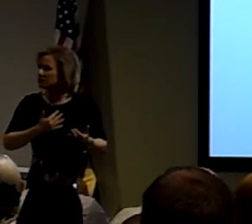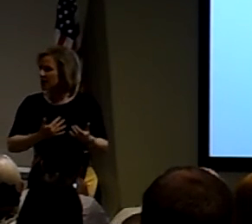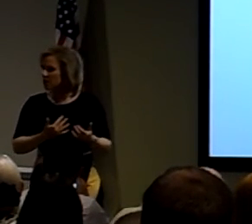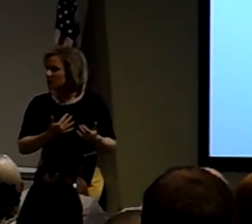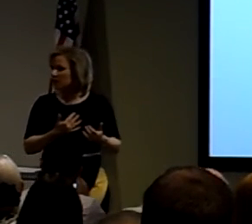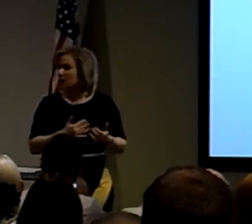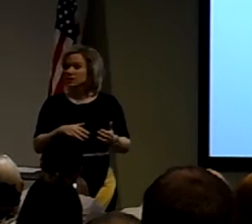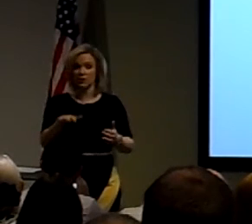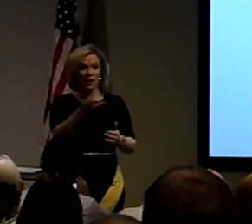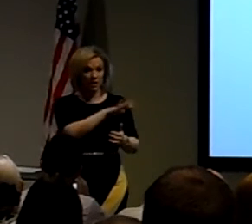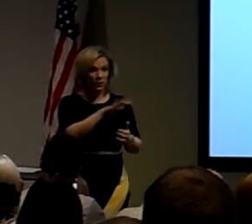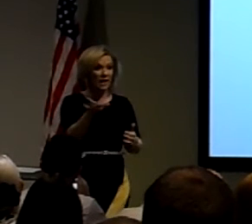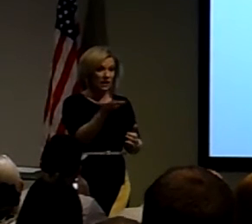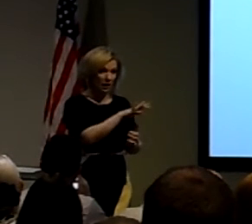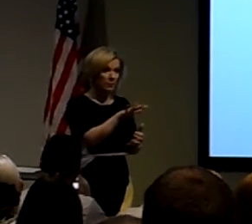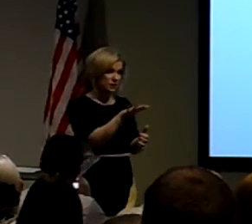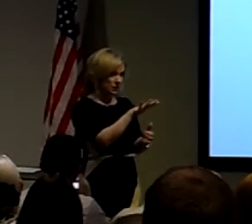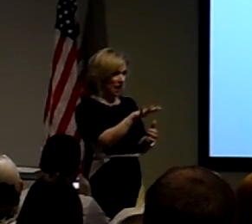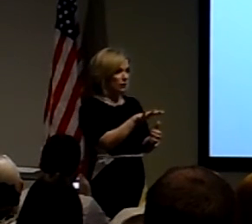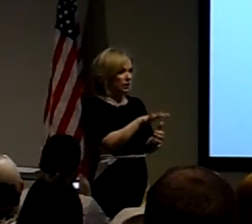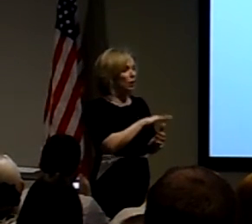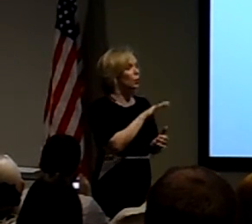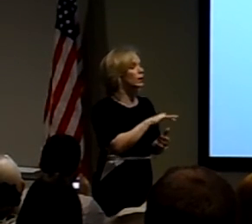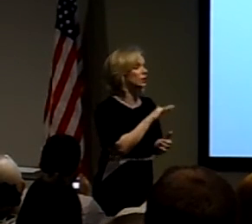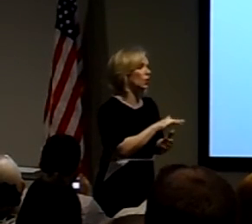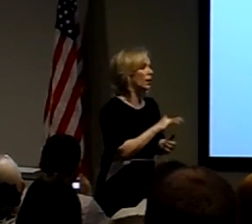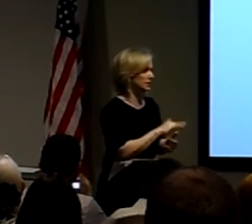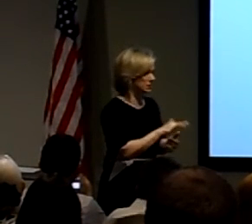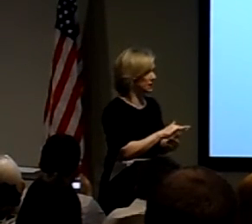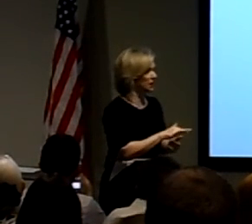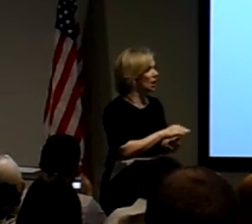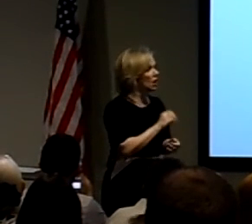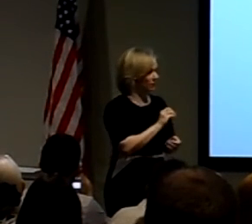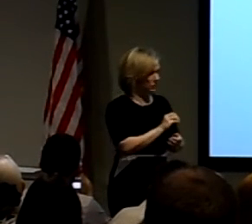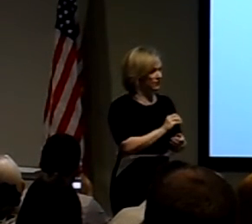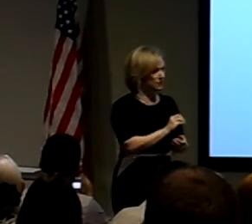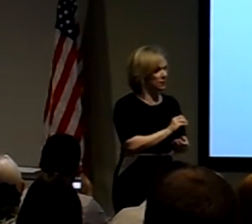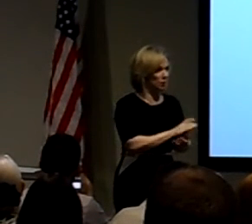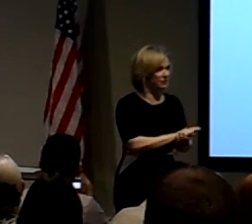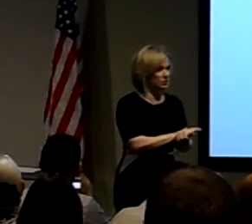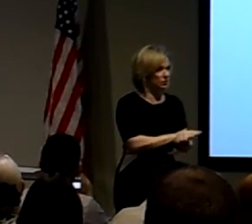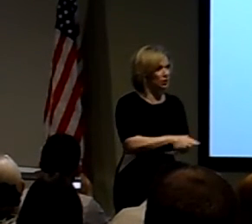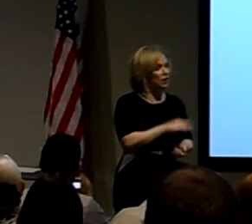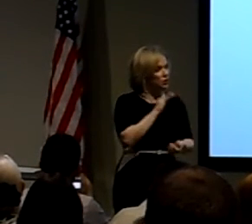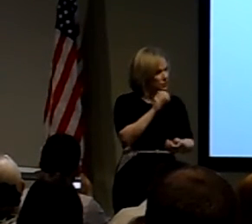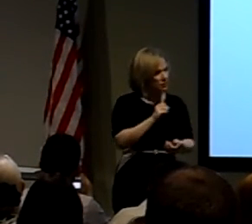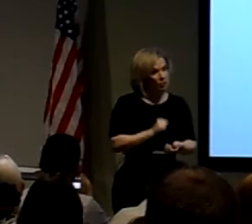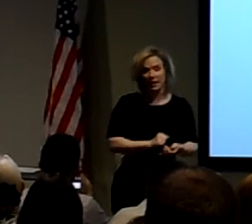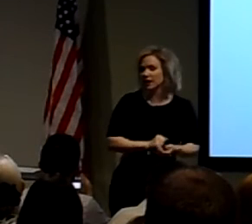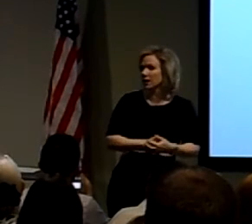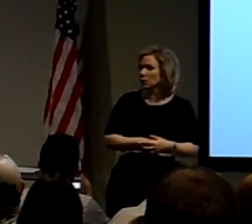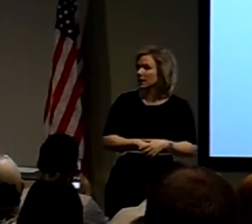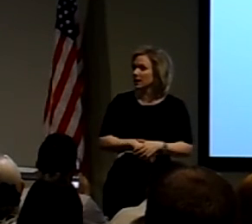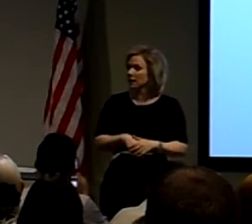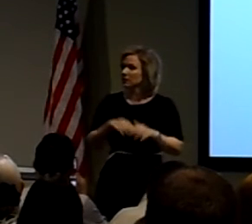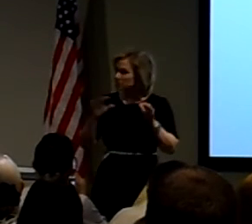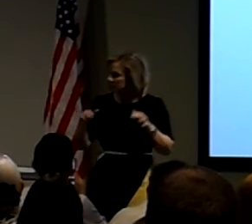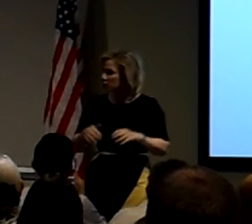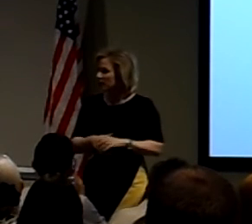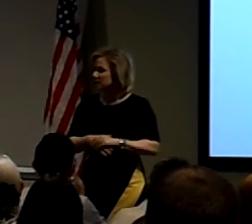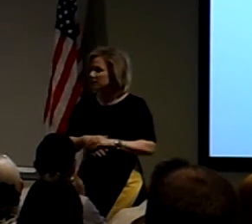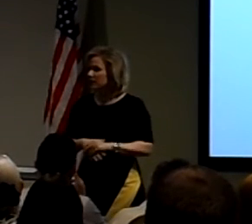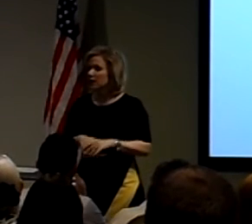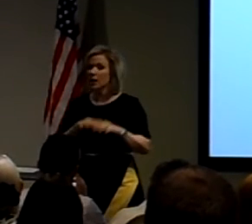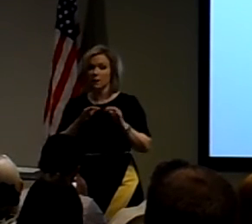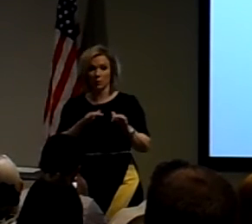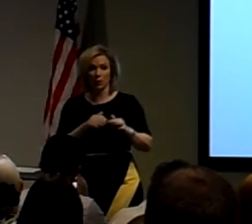in the maintenance cycle. So the 189 buses out here are what you're going to see for the foreseeable future. You'll see more late night and weekend,